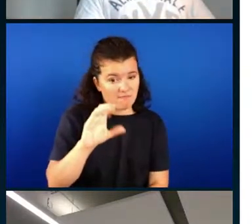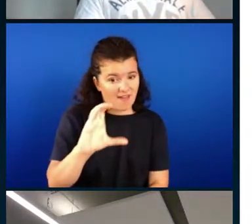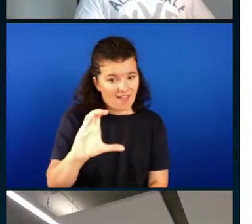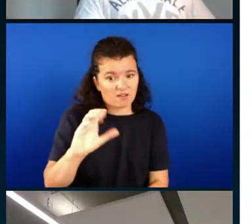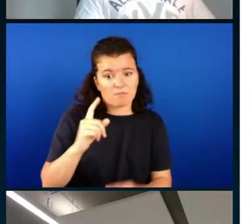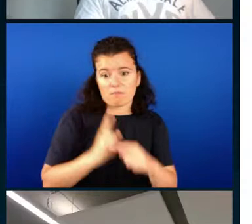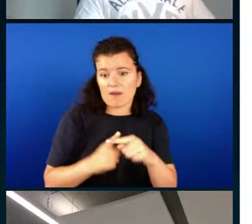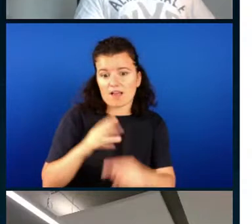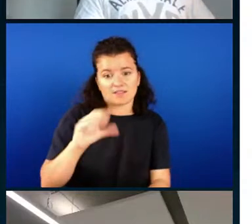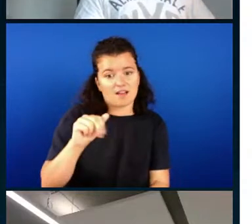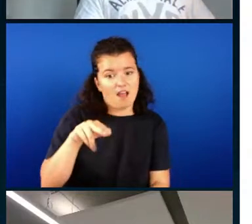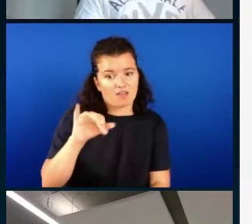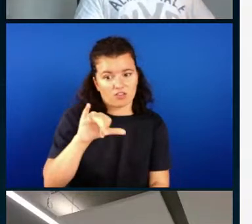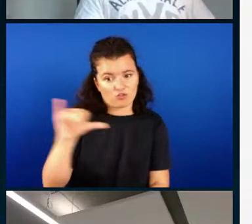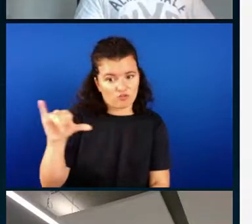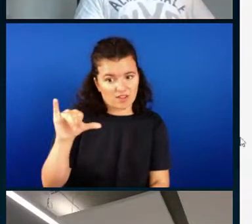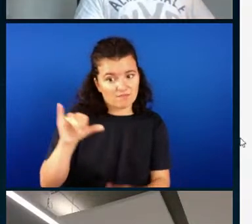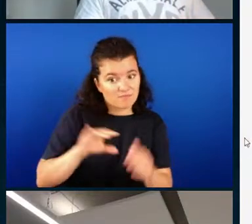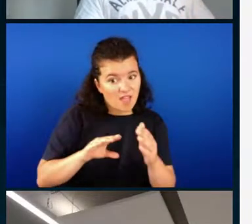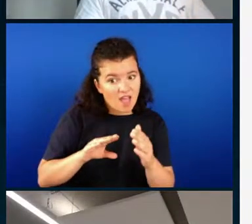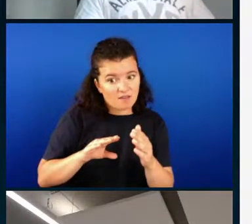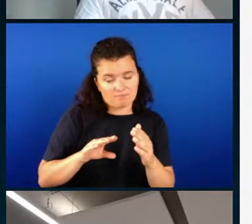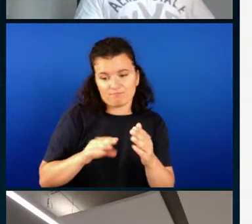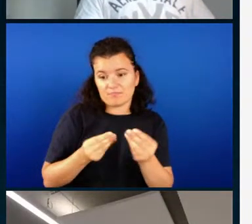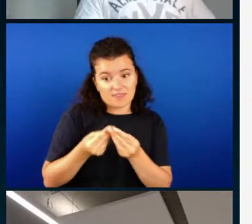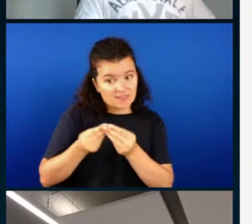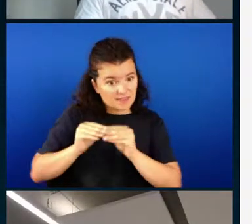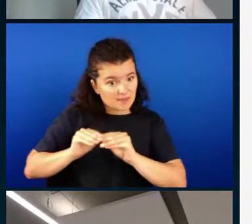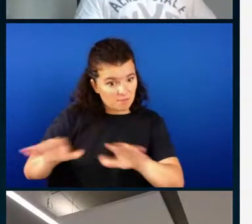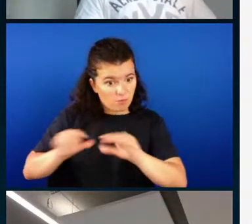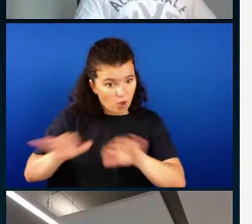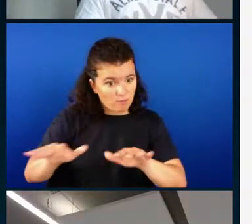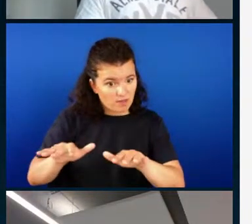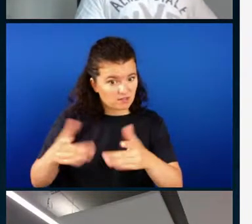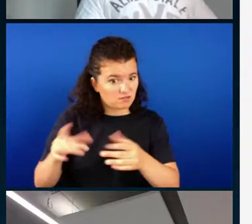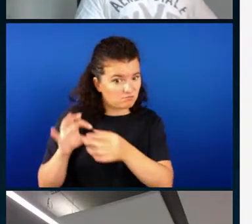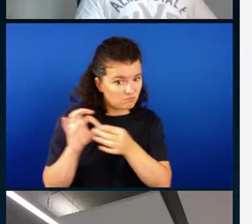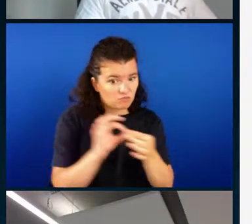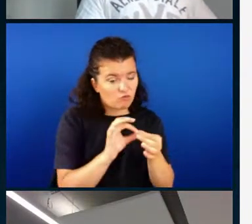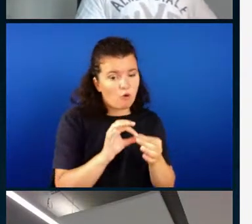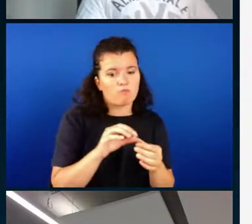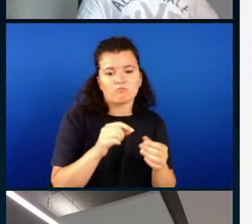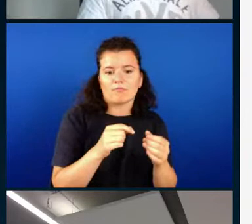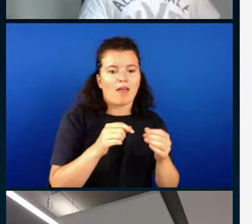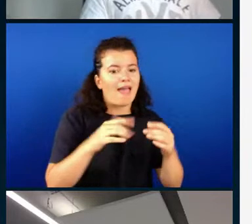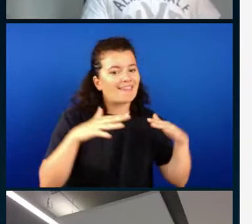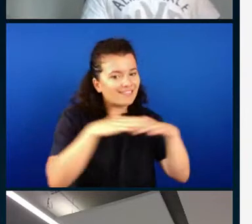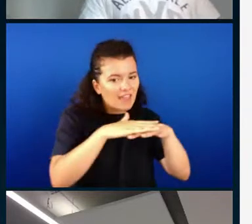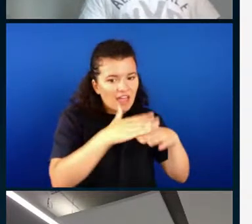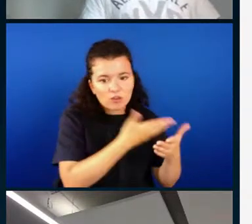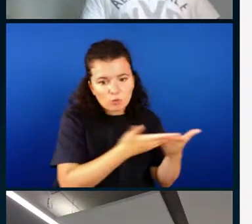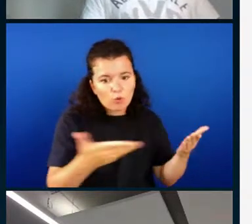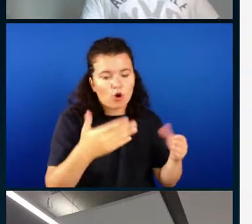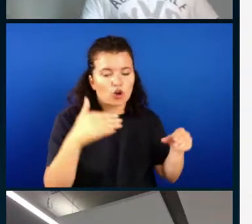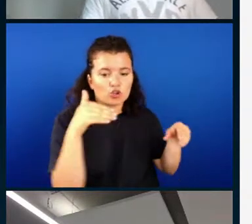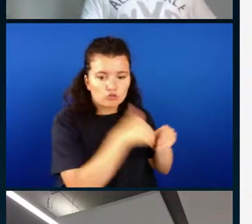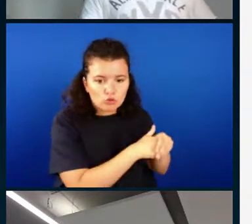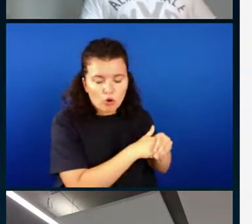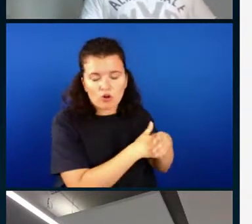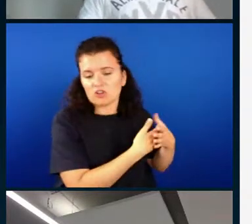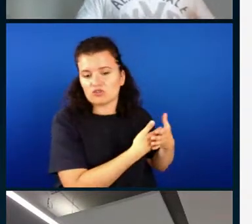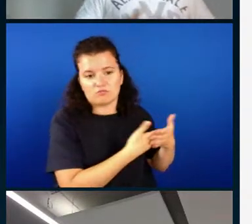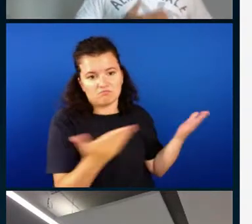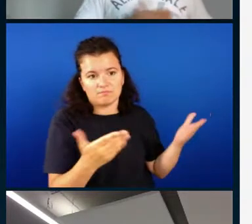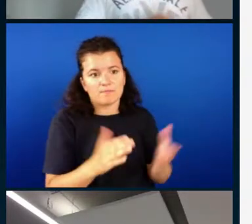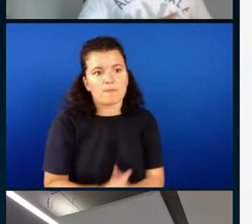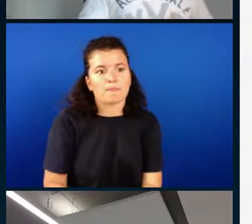When we do the deployments, you guys handle rollback and canary. Okay, so it is quite